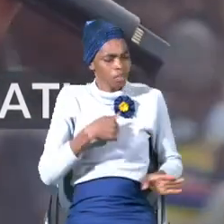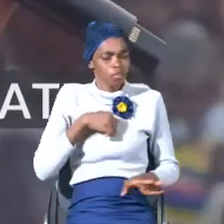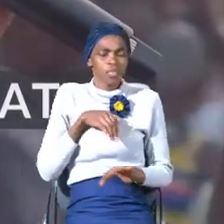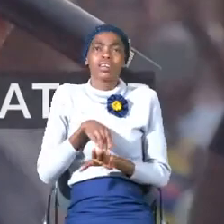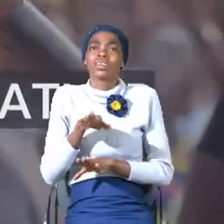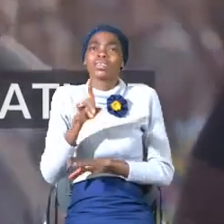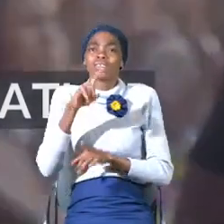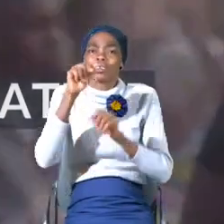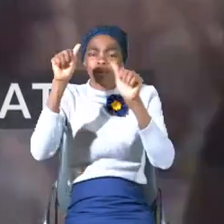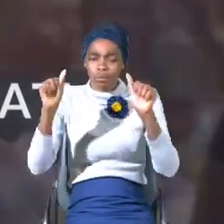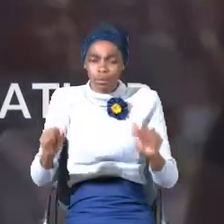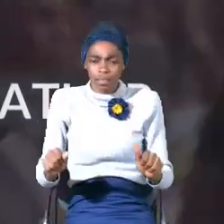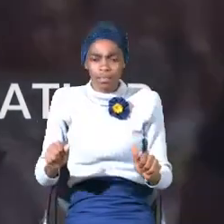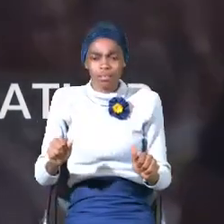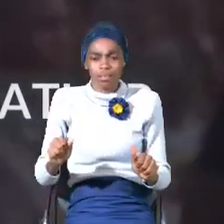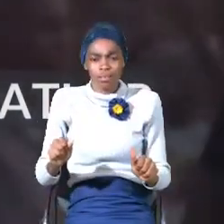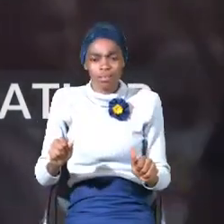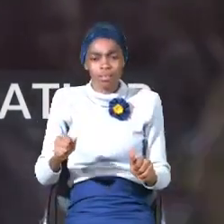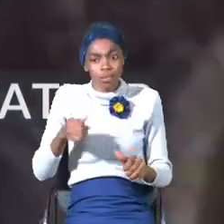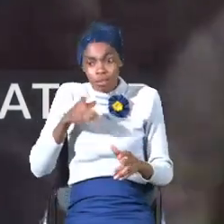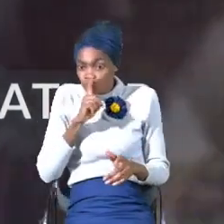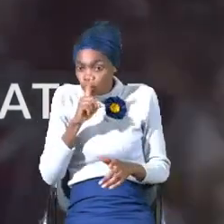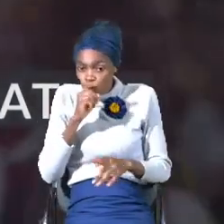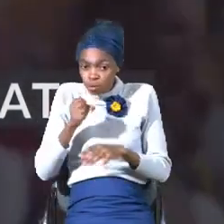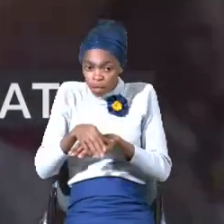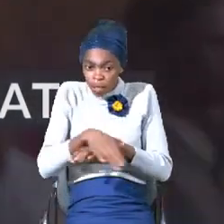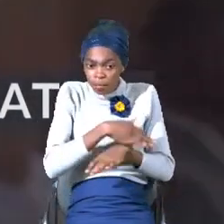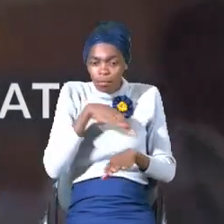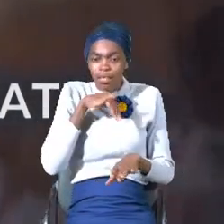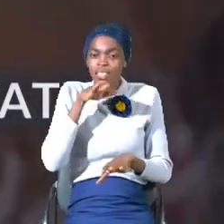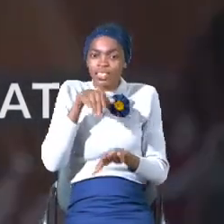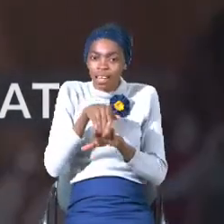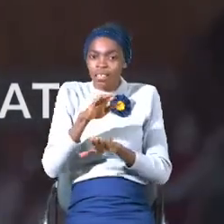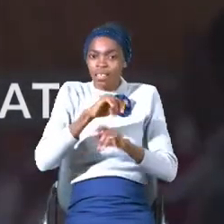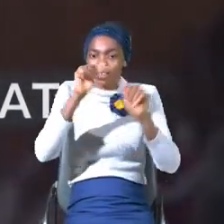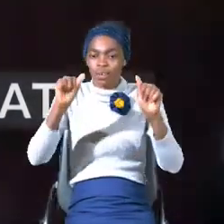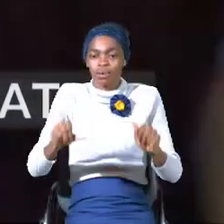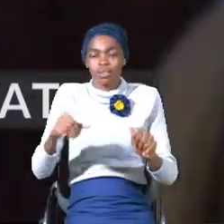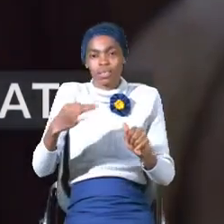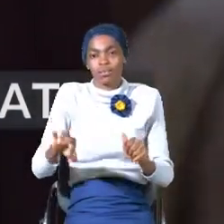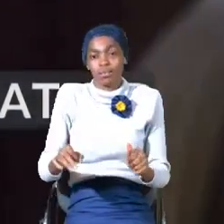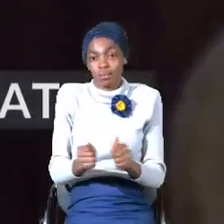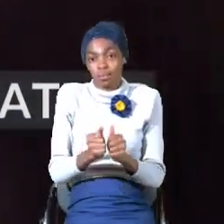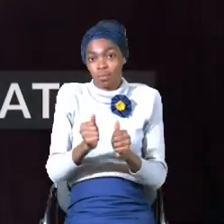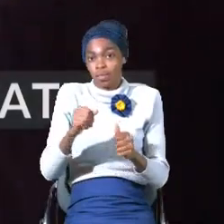Real impact is at the altar. Leave me at the altar with my Father.